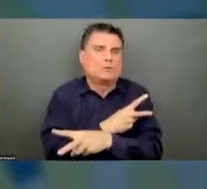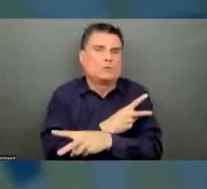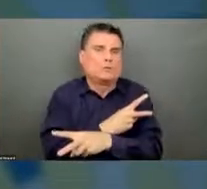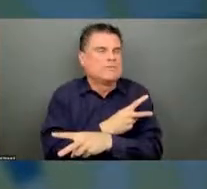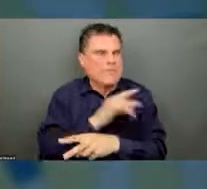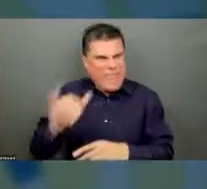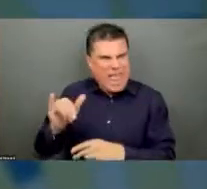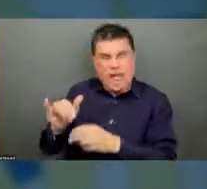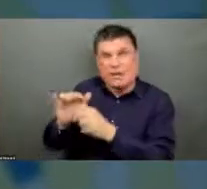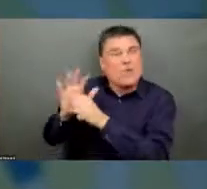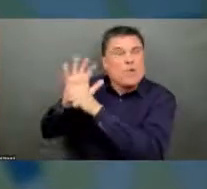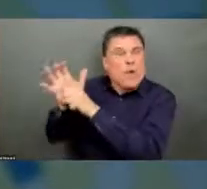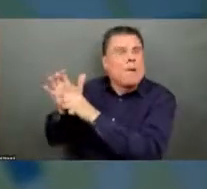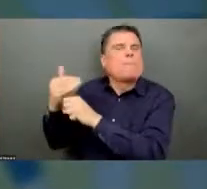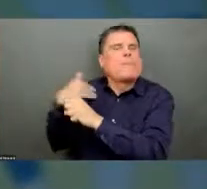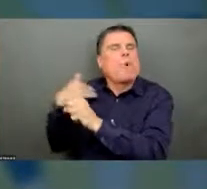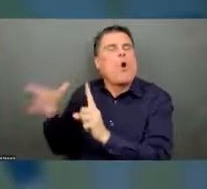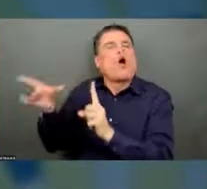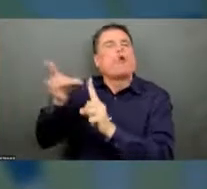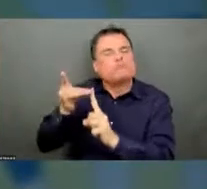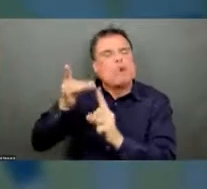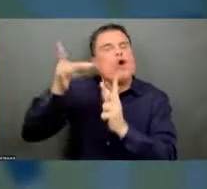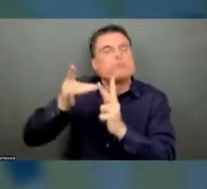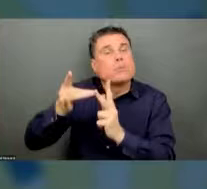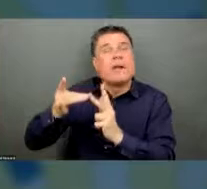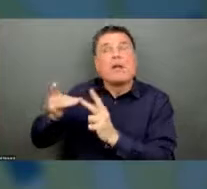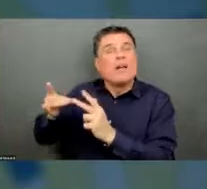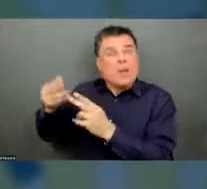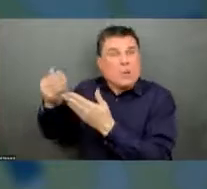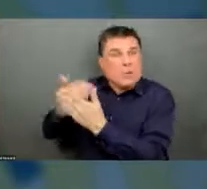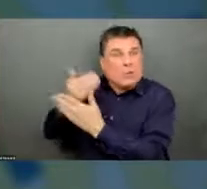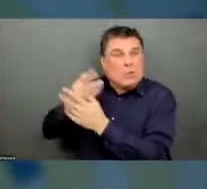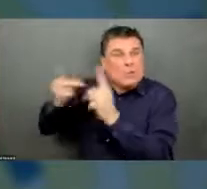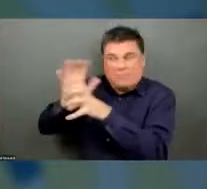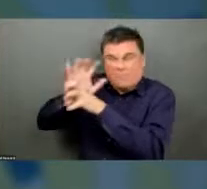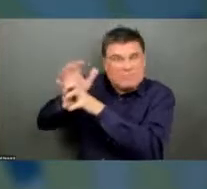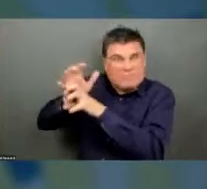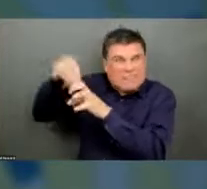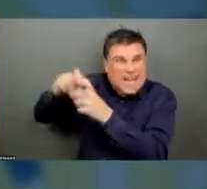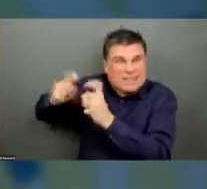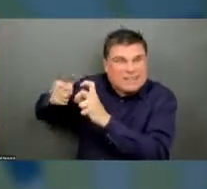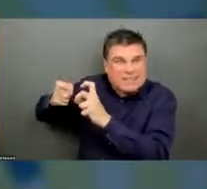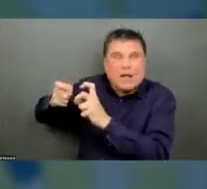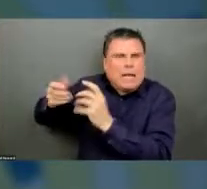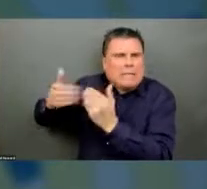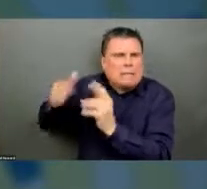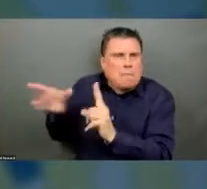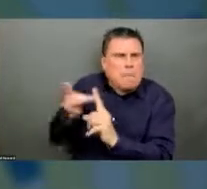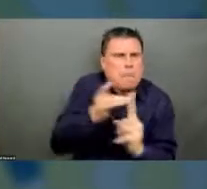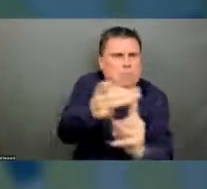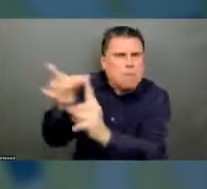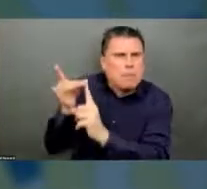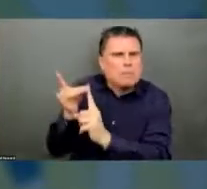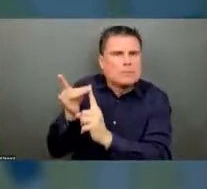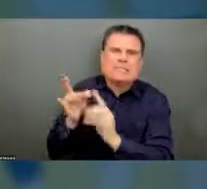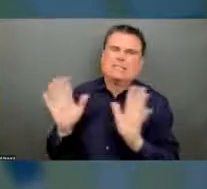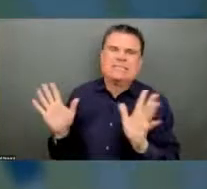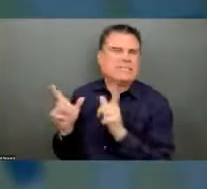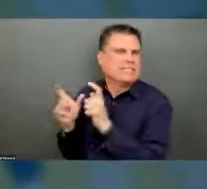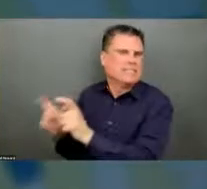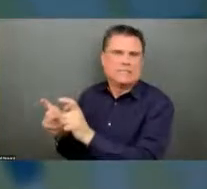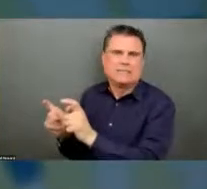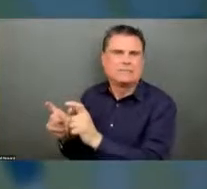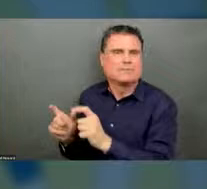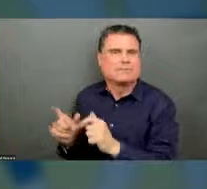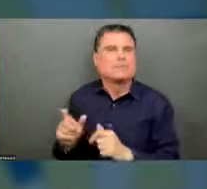British Columbia. We are looking at a whole genome sequencing of the over 12,000 now variants or lineages that we